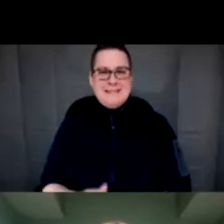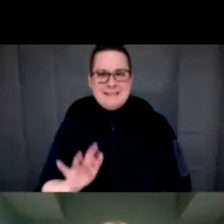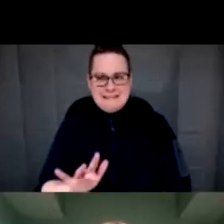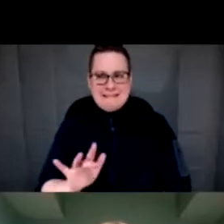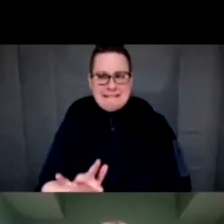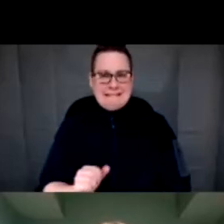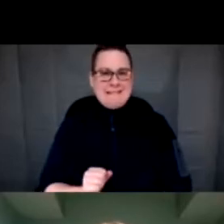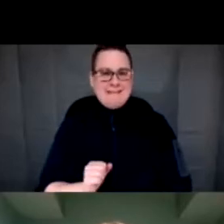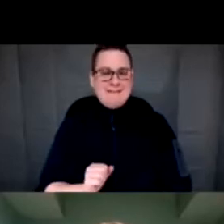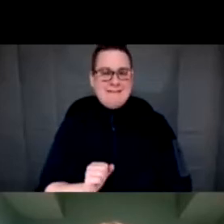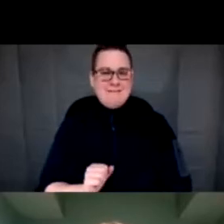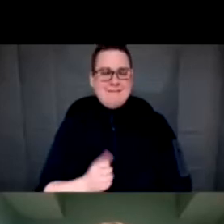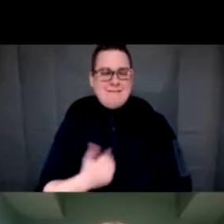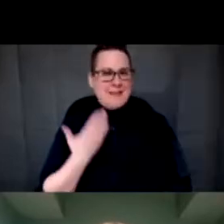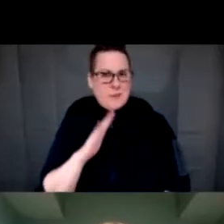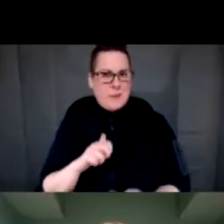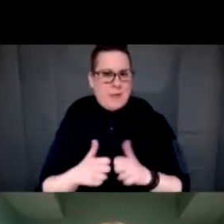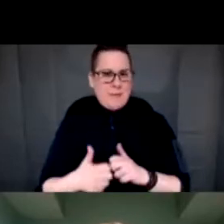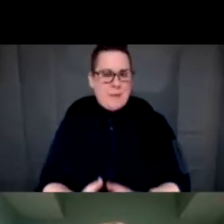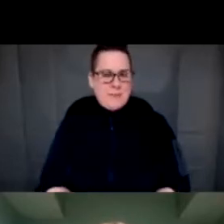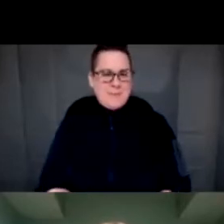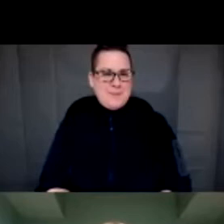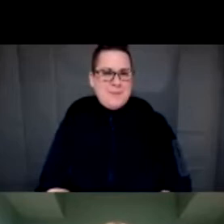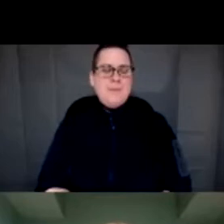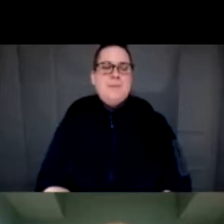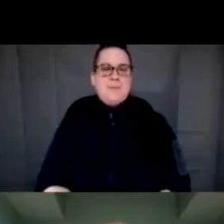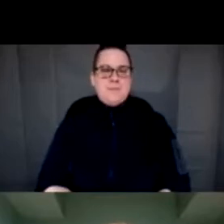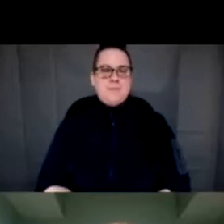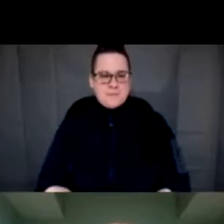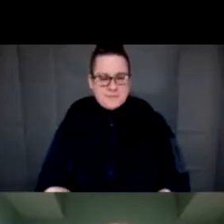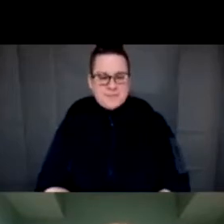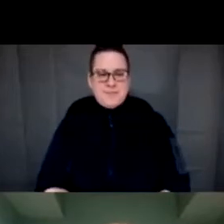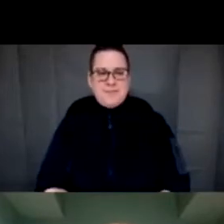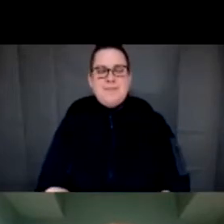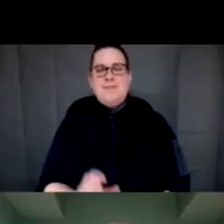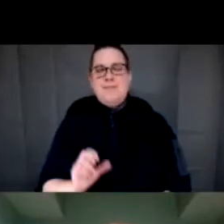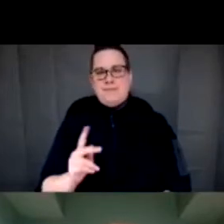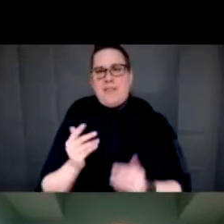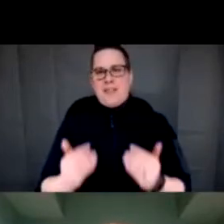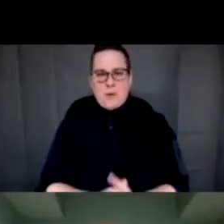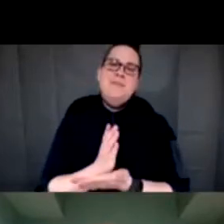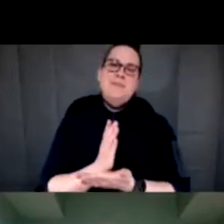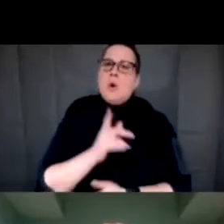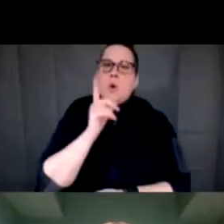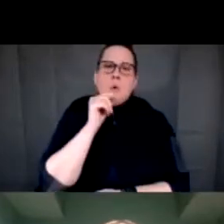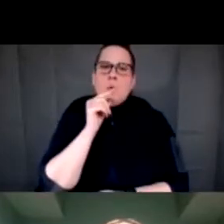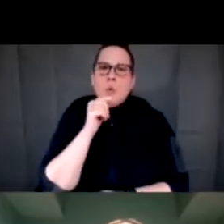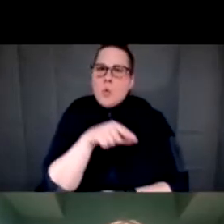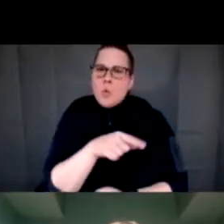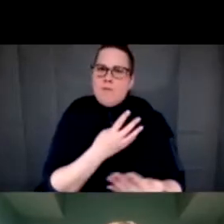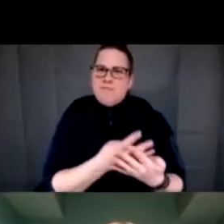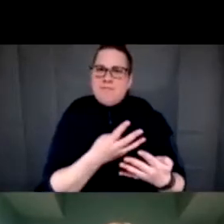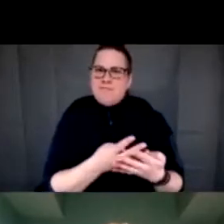Sure what the problem is. Oh, here we go. All right. So who are the